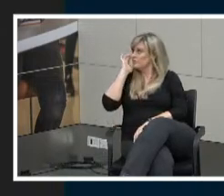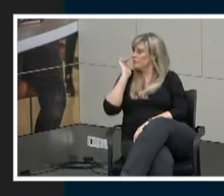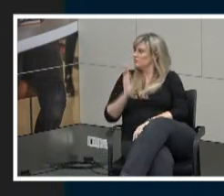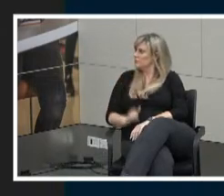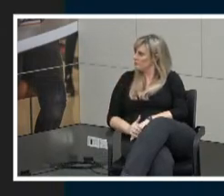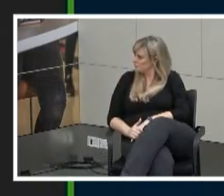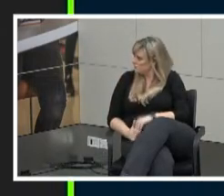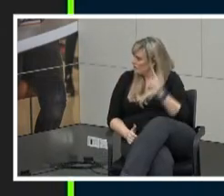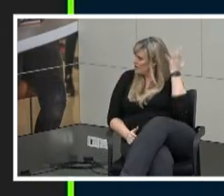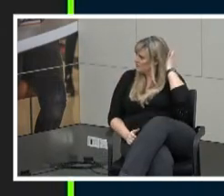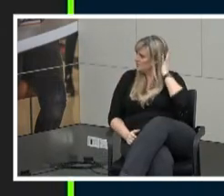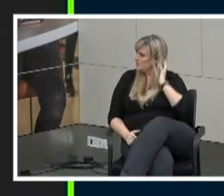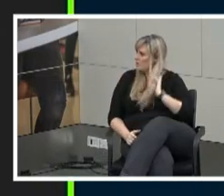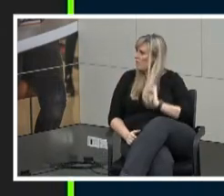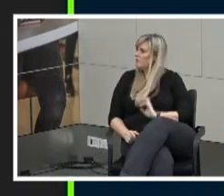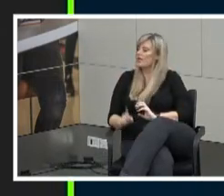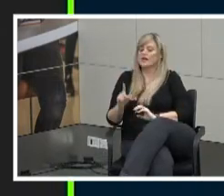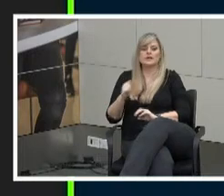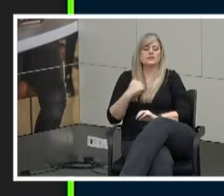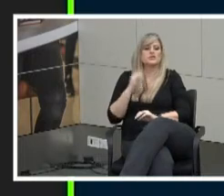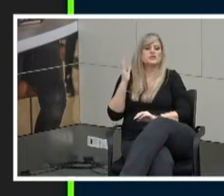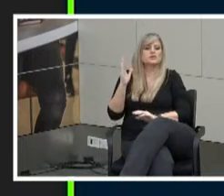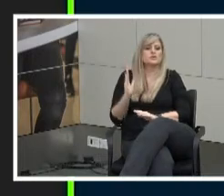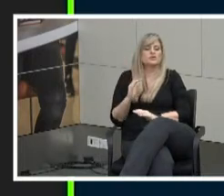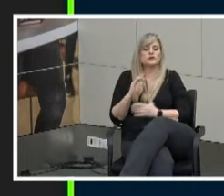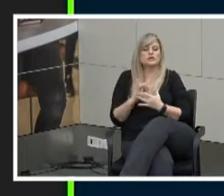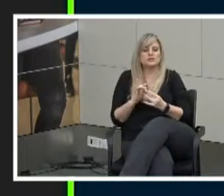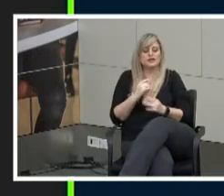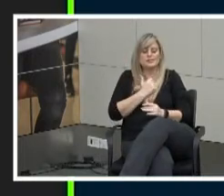ahead I'm so sorry